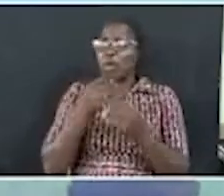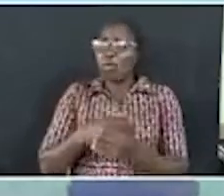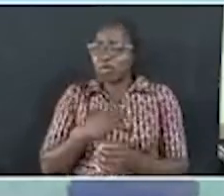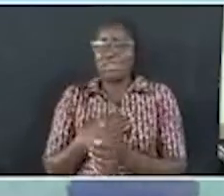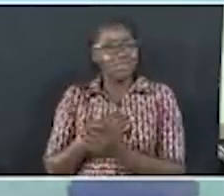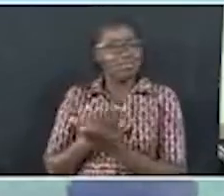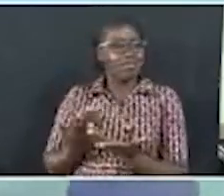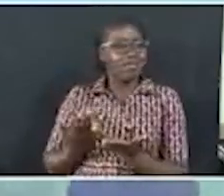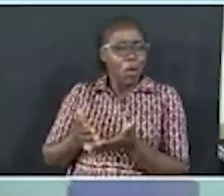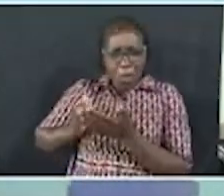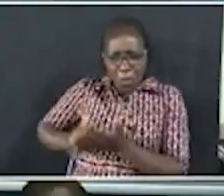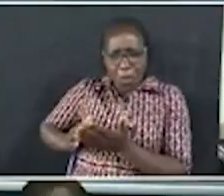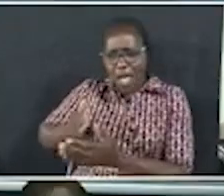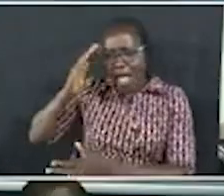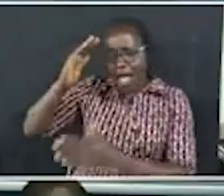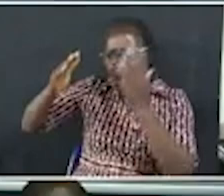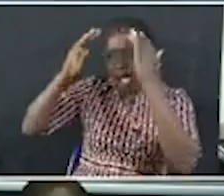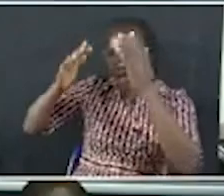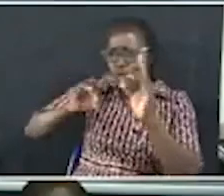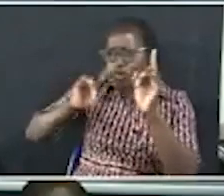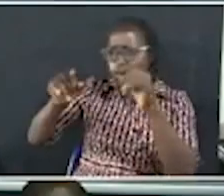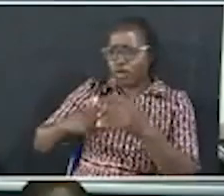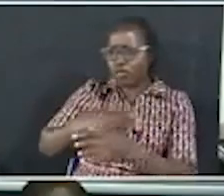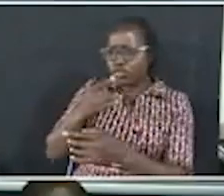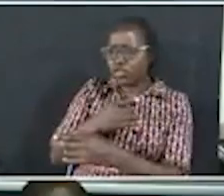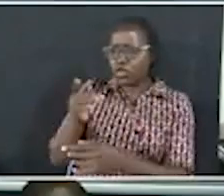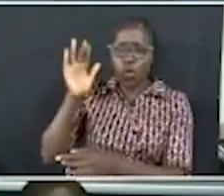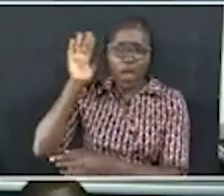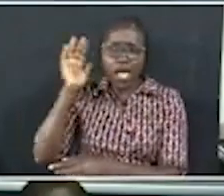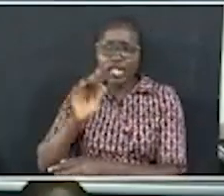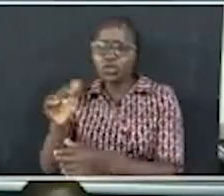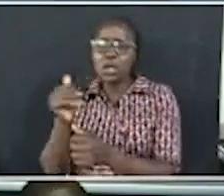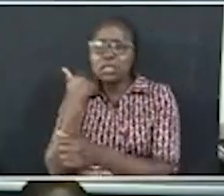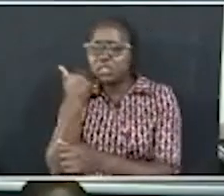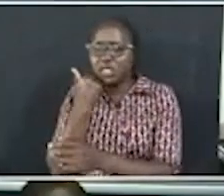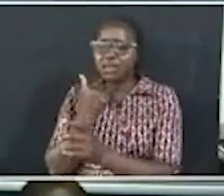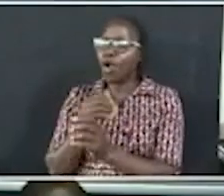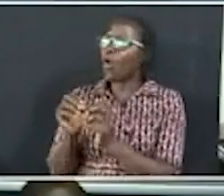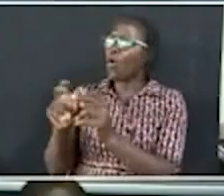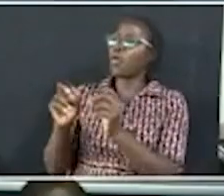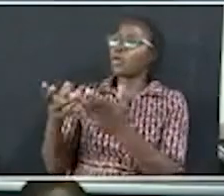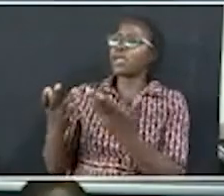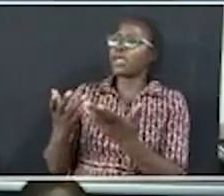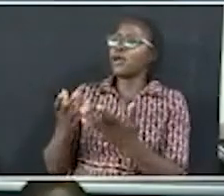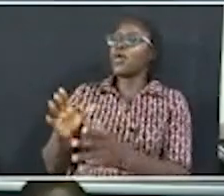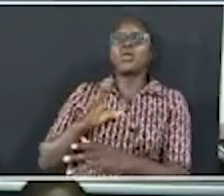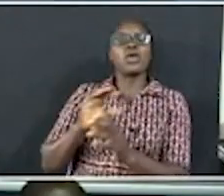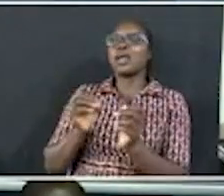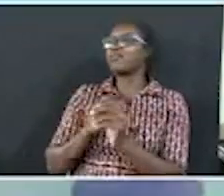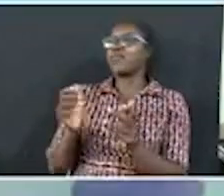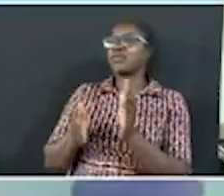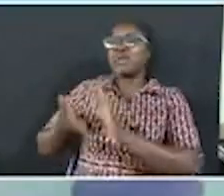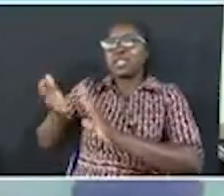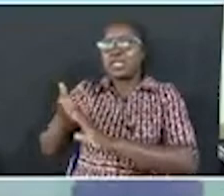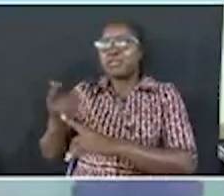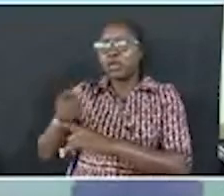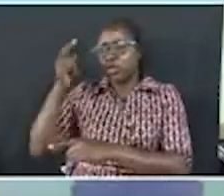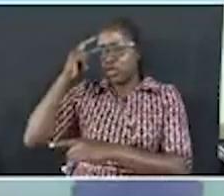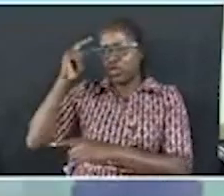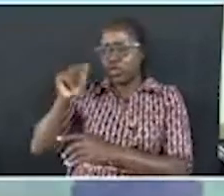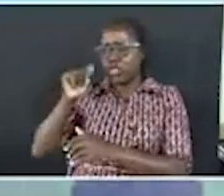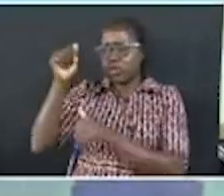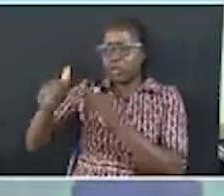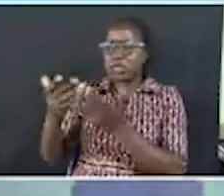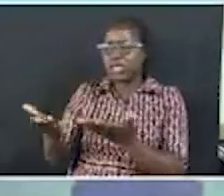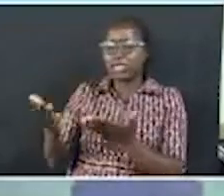her. Hello, we have come to visit you. We heard you are unwell. Okay, we are fine. We were in a rush, but we thought we should just